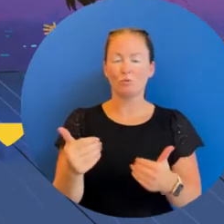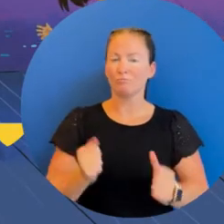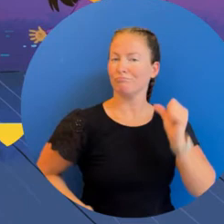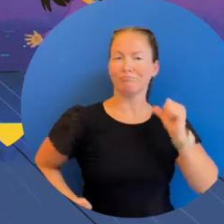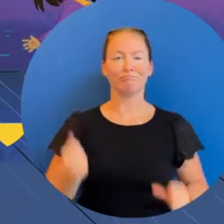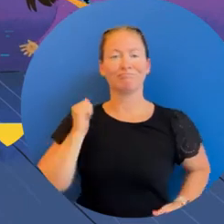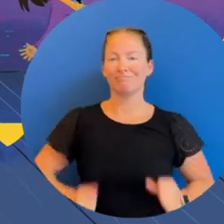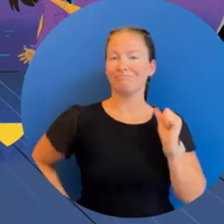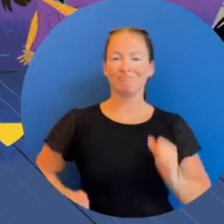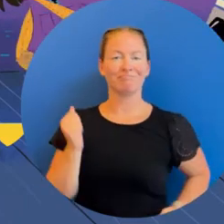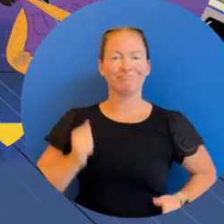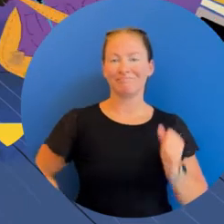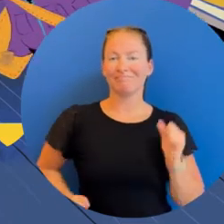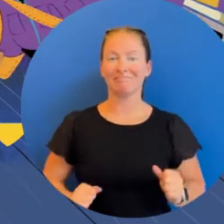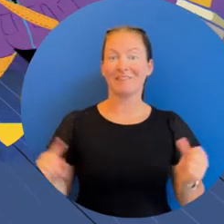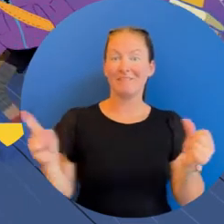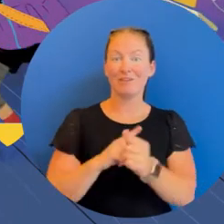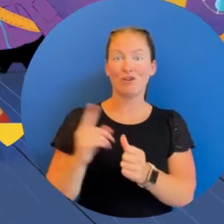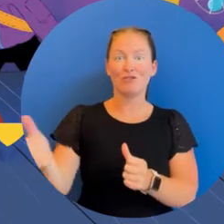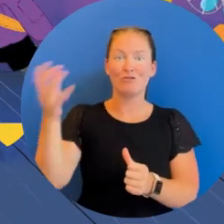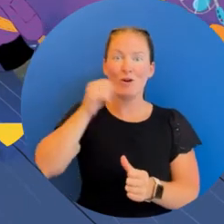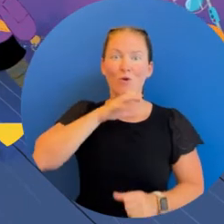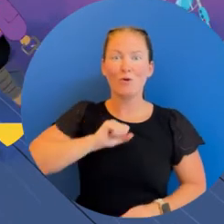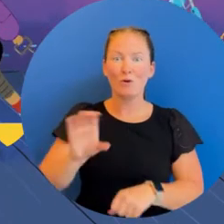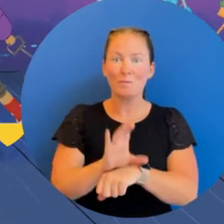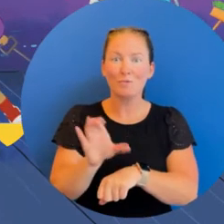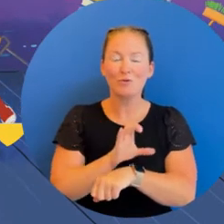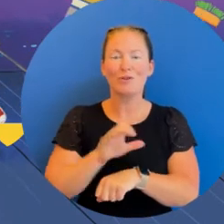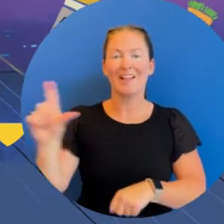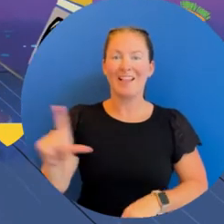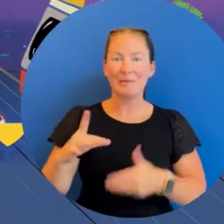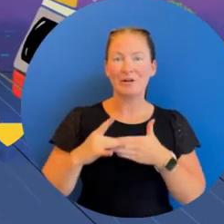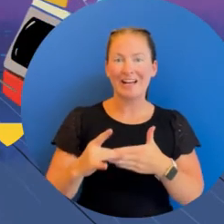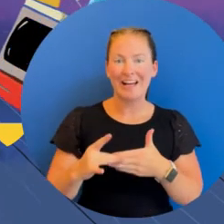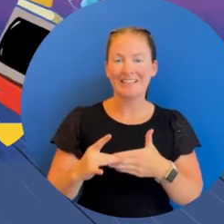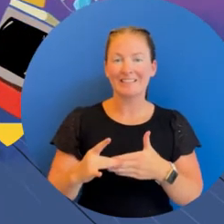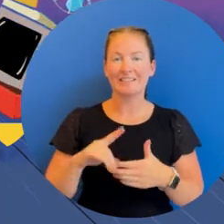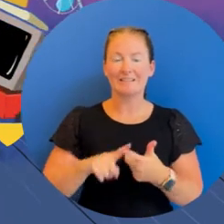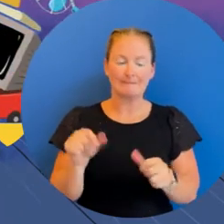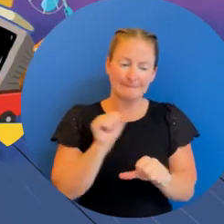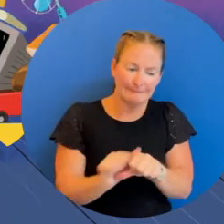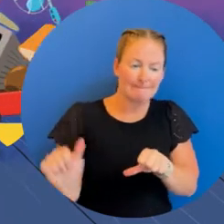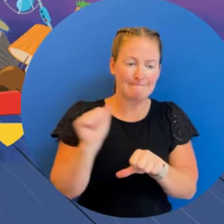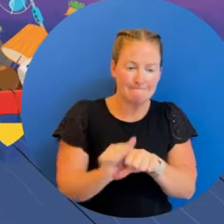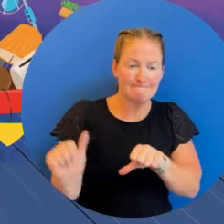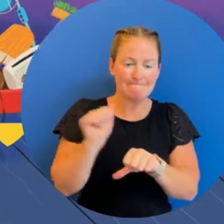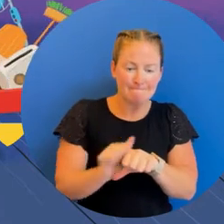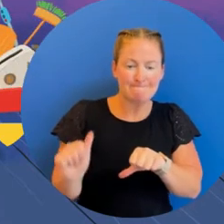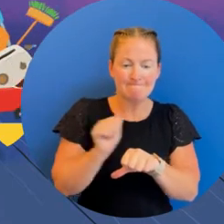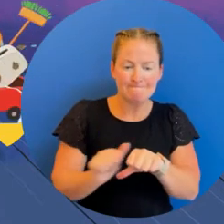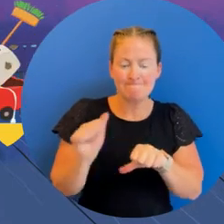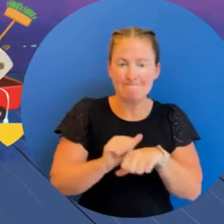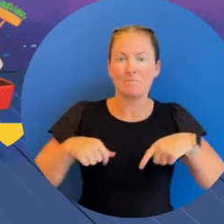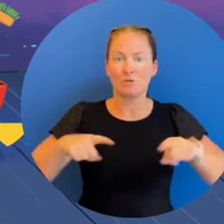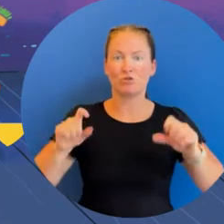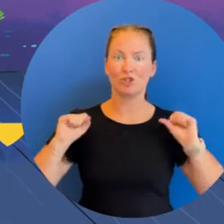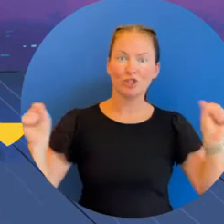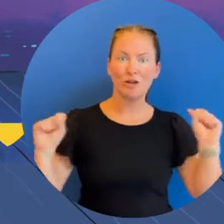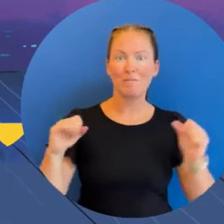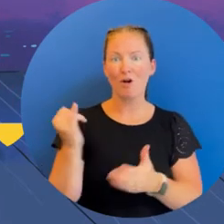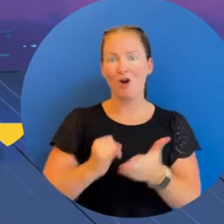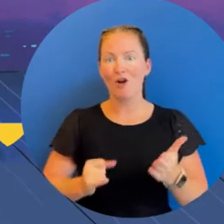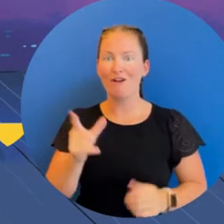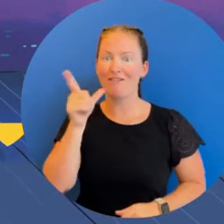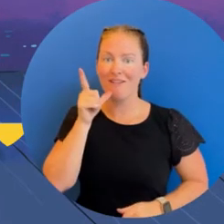quickly making great strides. First, she grabbed old computers and library guides. Then she worked all through gym time,